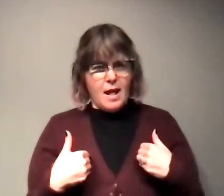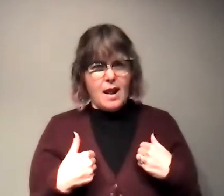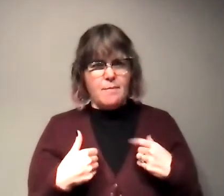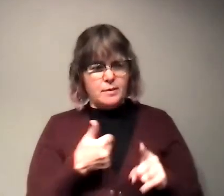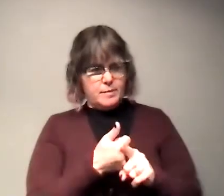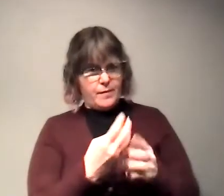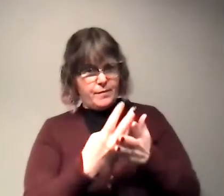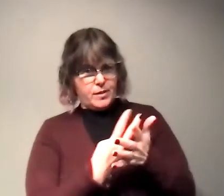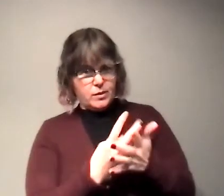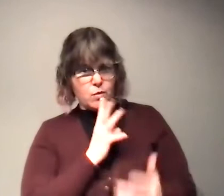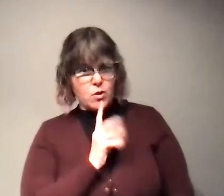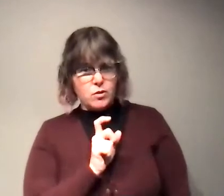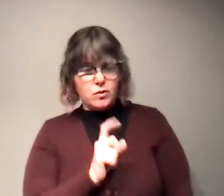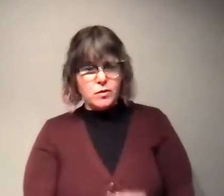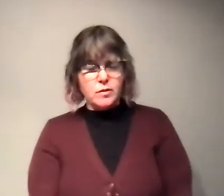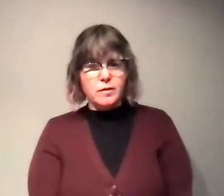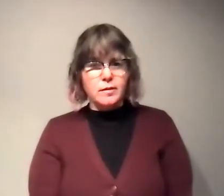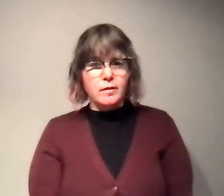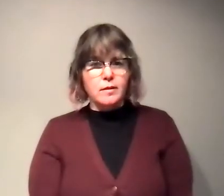water?